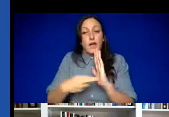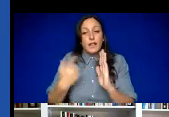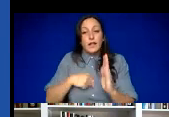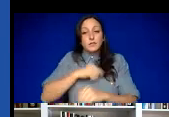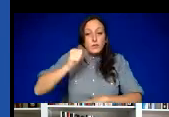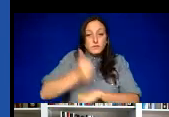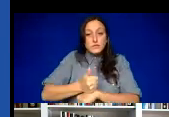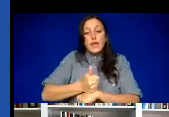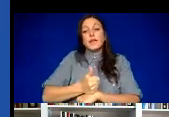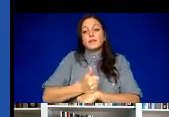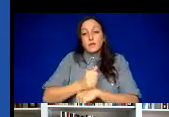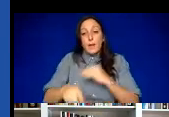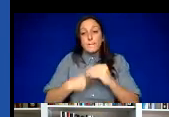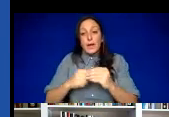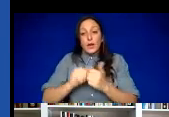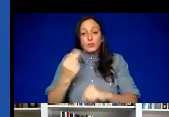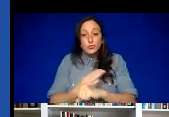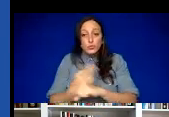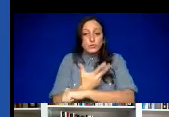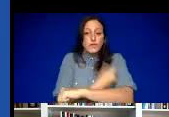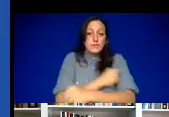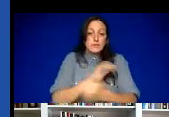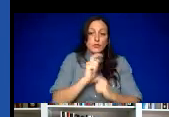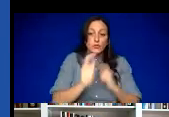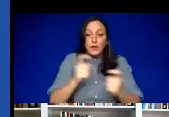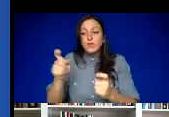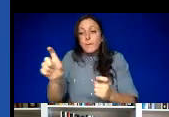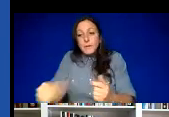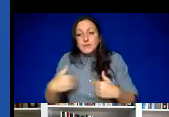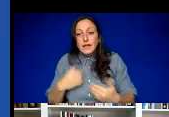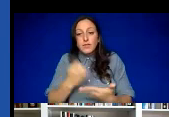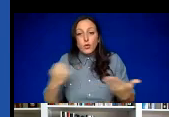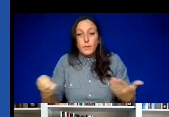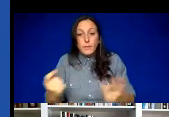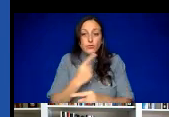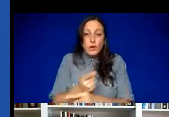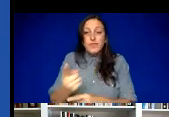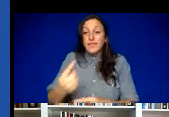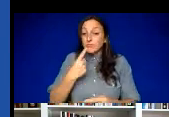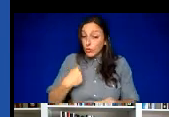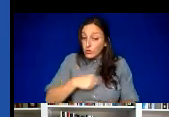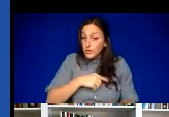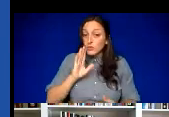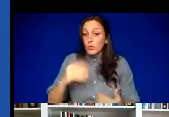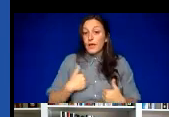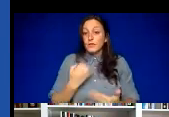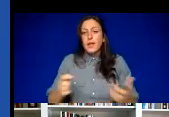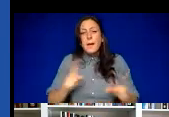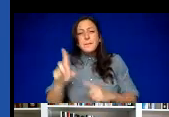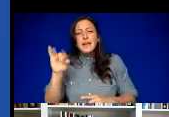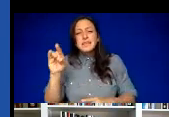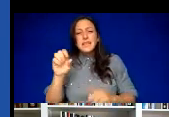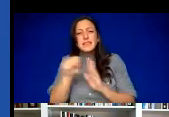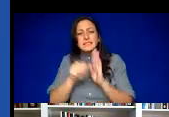forth. To make sure that they have the equipment on site that they said that they had on site and that it's in working order. But did the state follow its